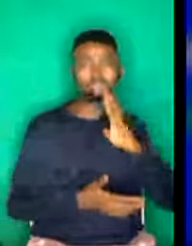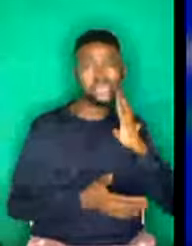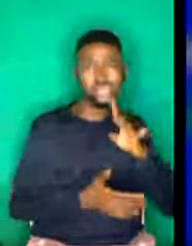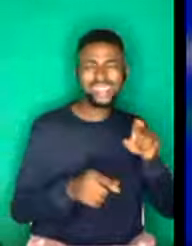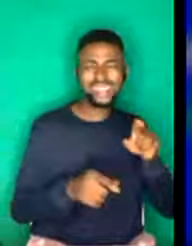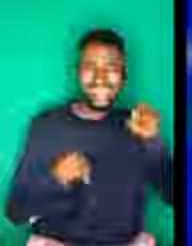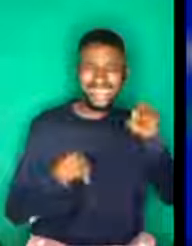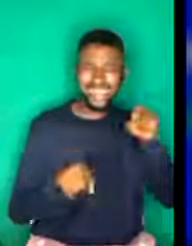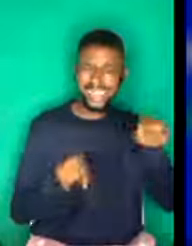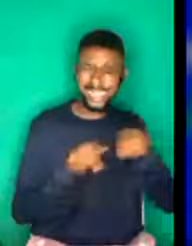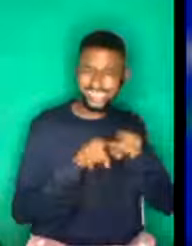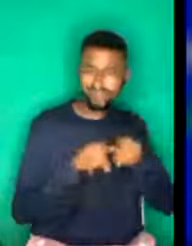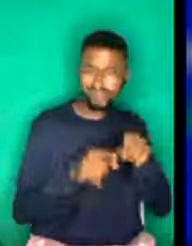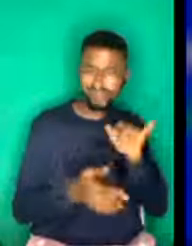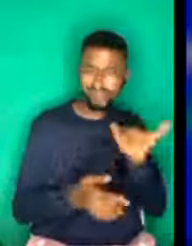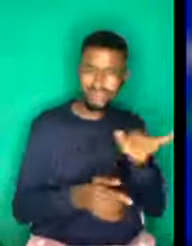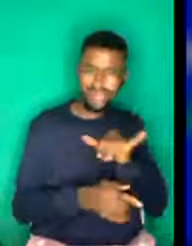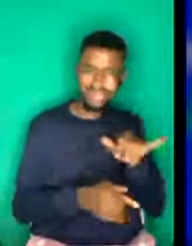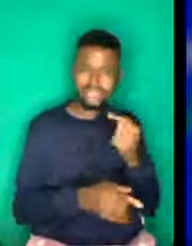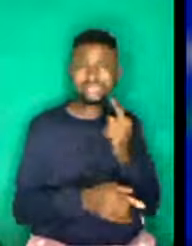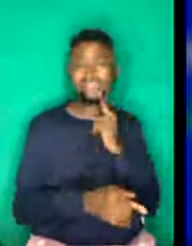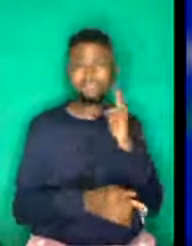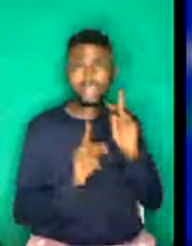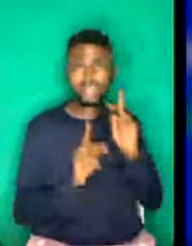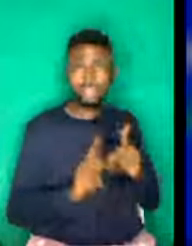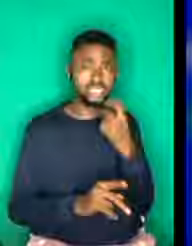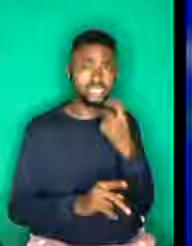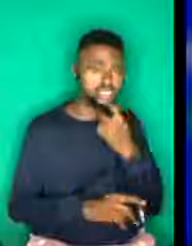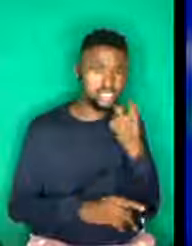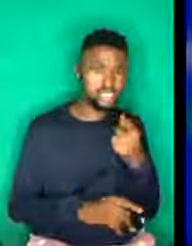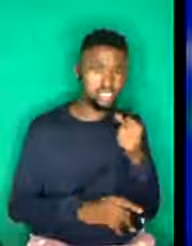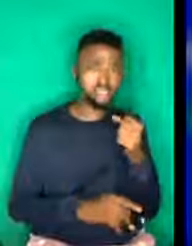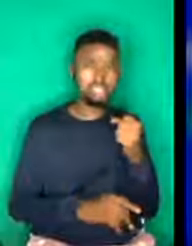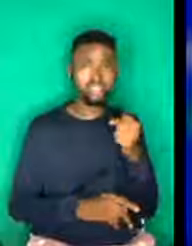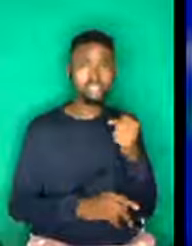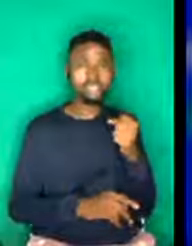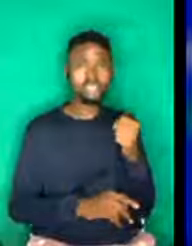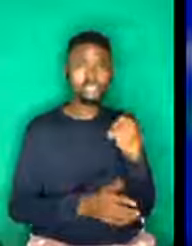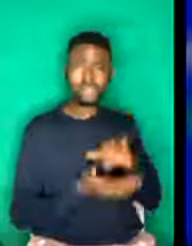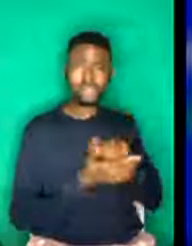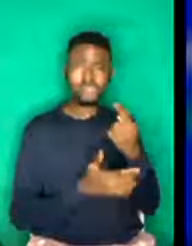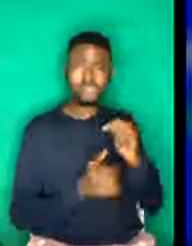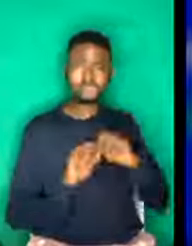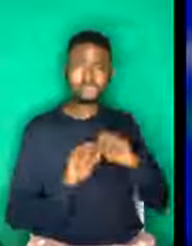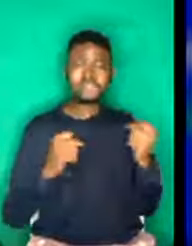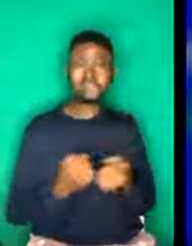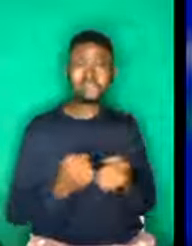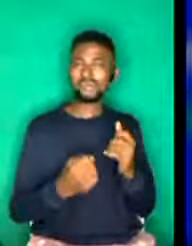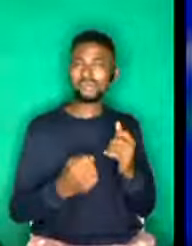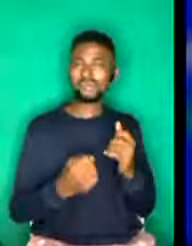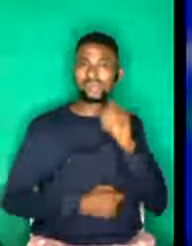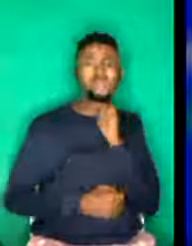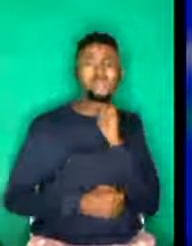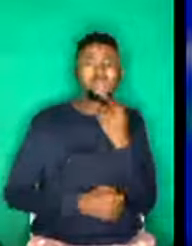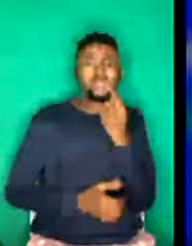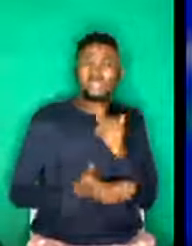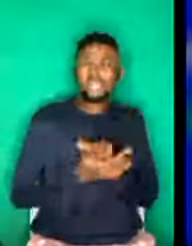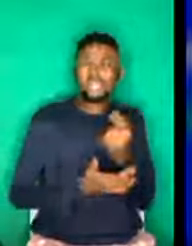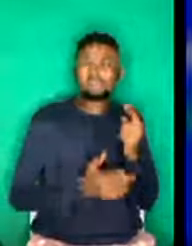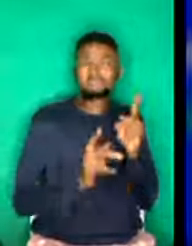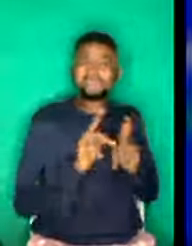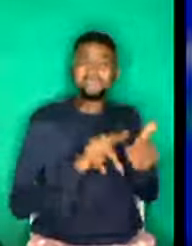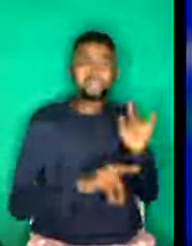so that the society will not think that sorry, the people cannot speak, independently. So